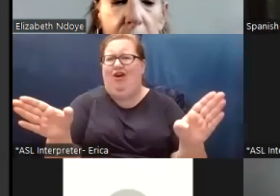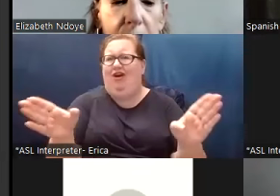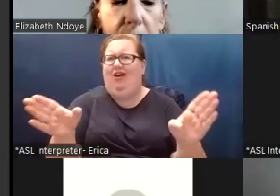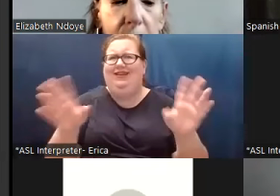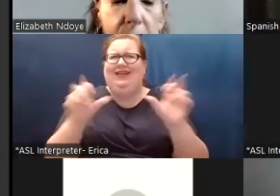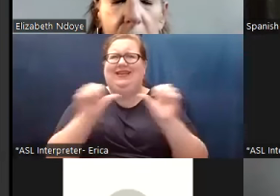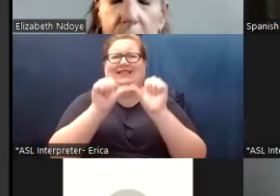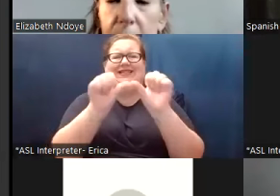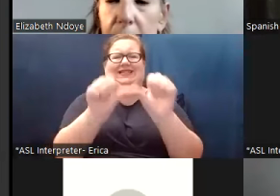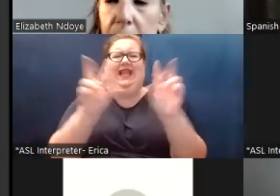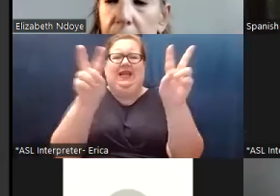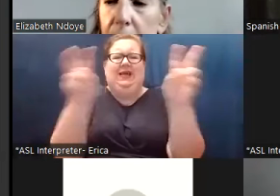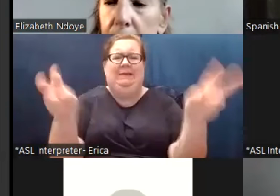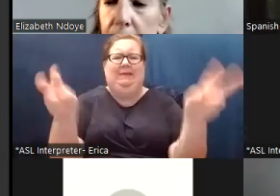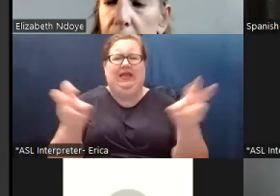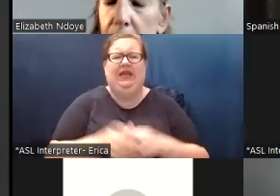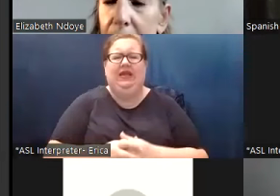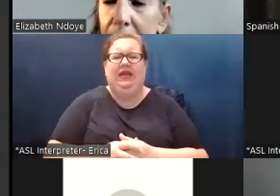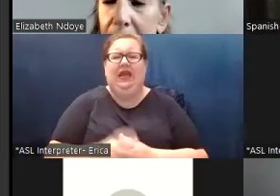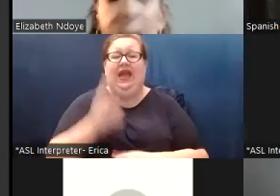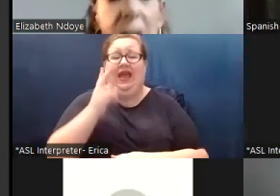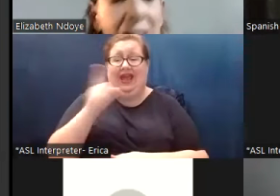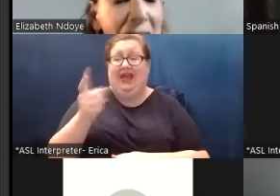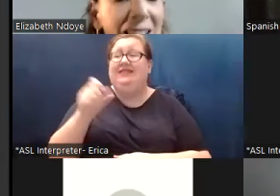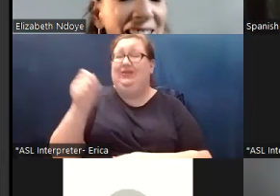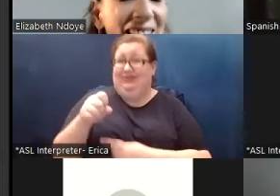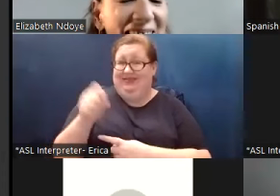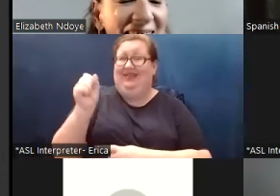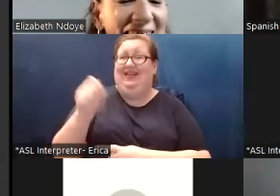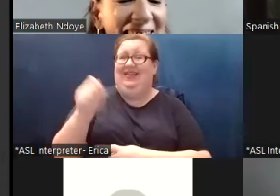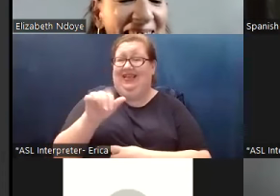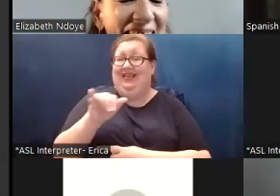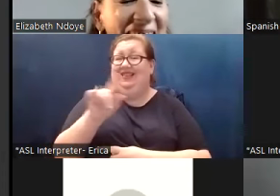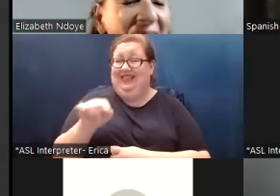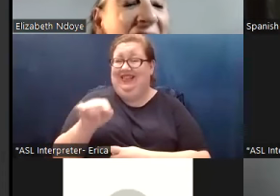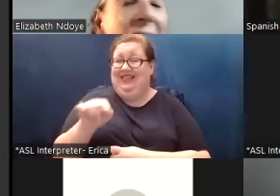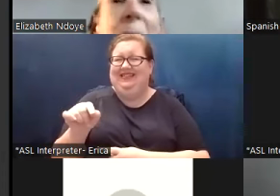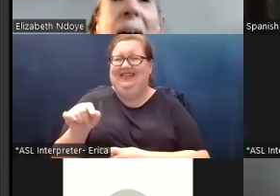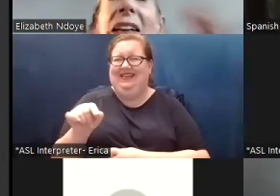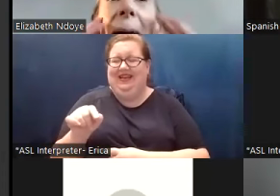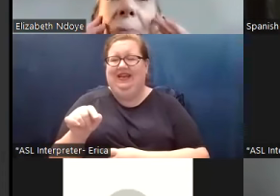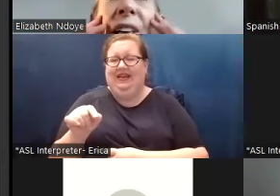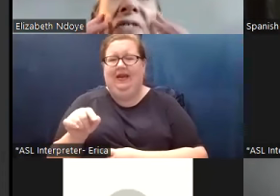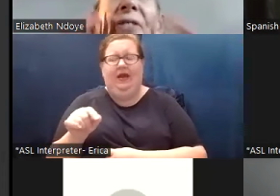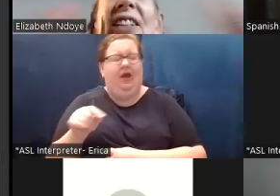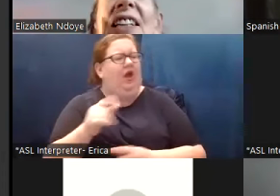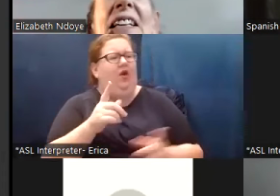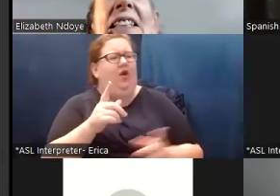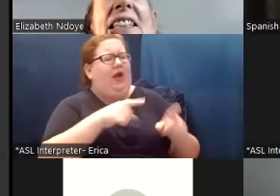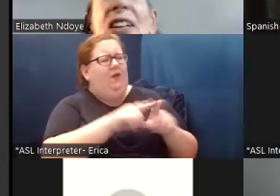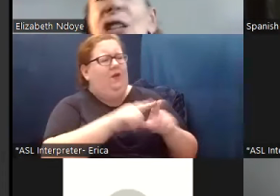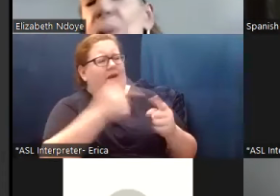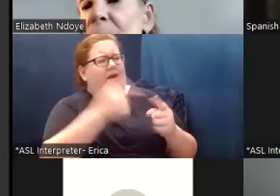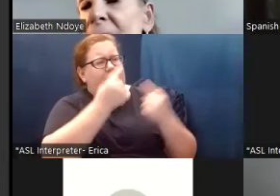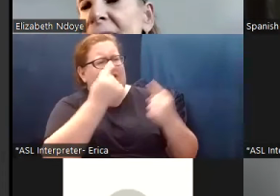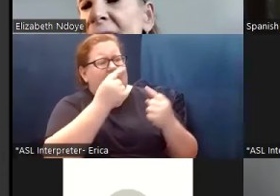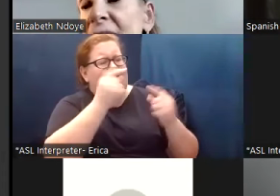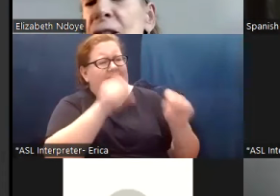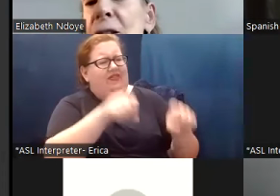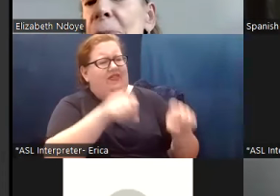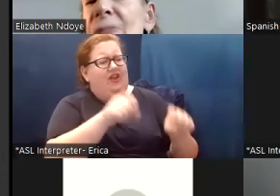sustainability space. And I see you nodding, Liz, so I'm curious for like thoughts that I'm generating with the comments. Well, I'm also thinking there could